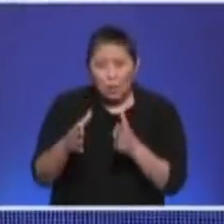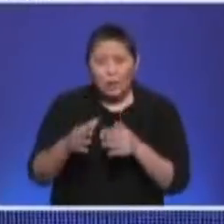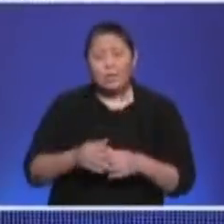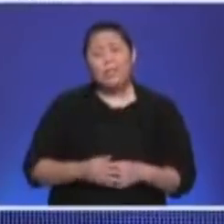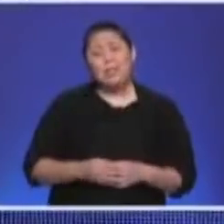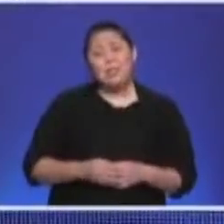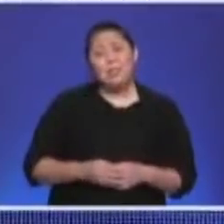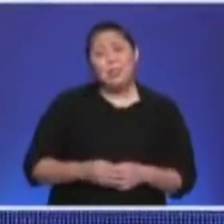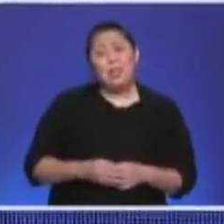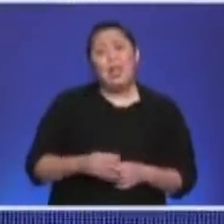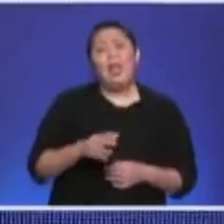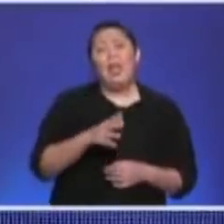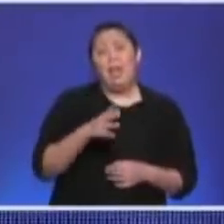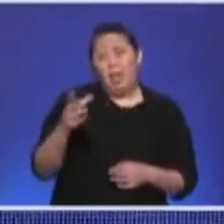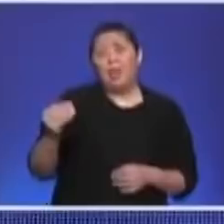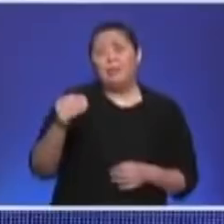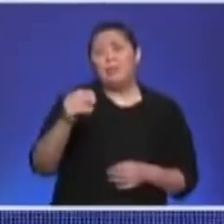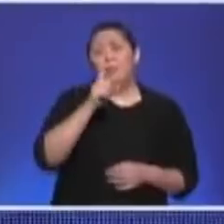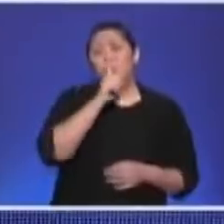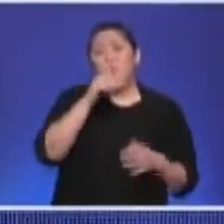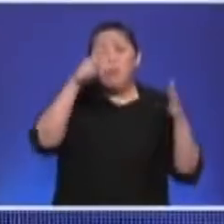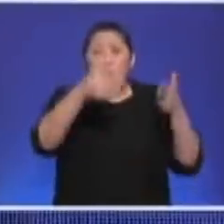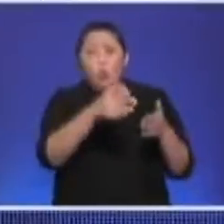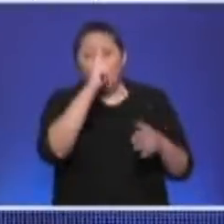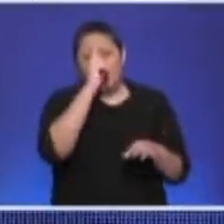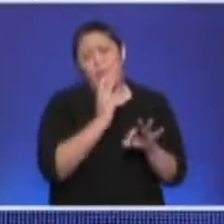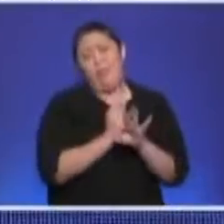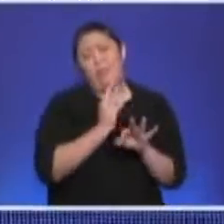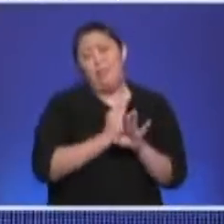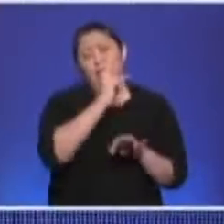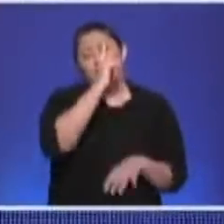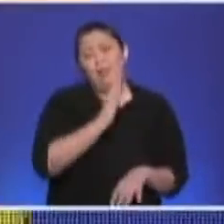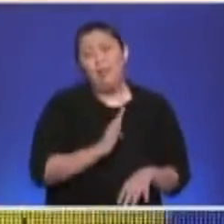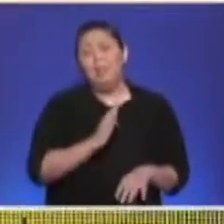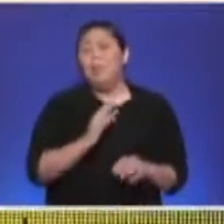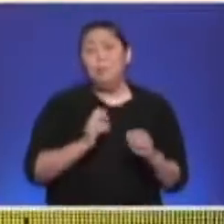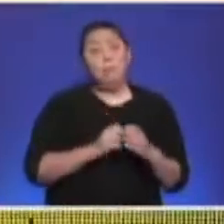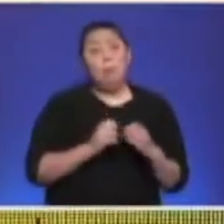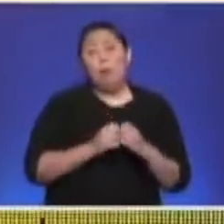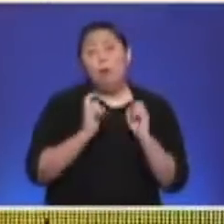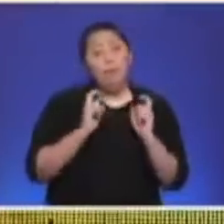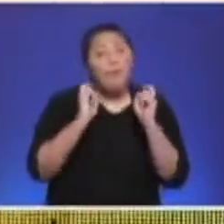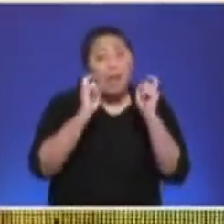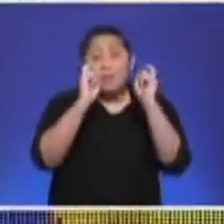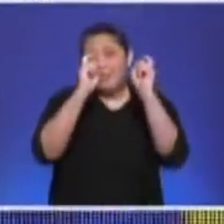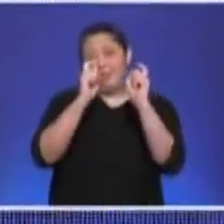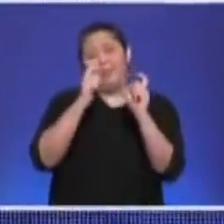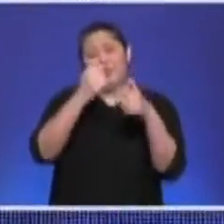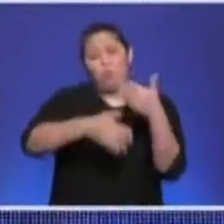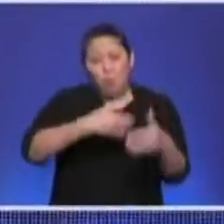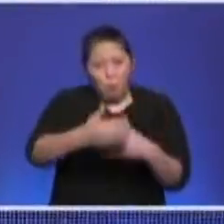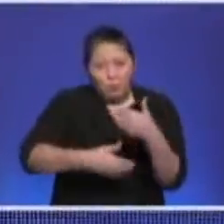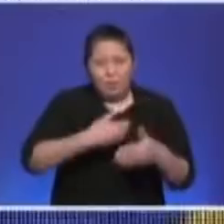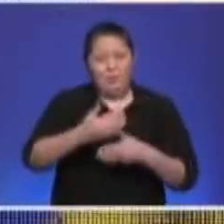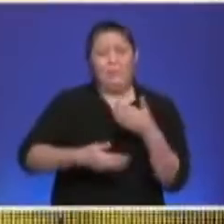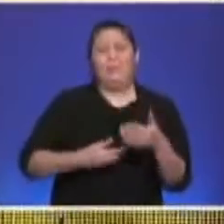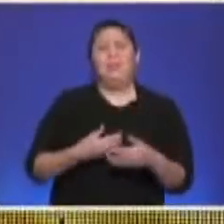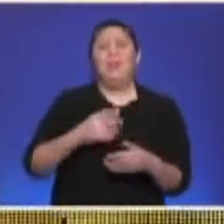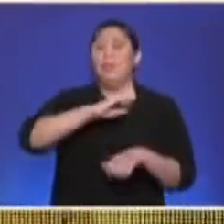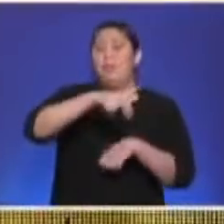itong bagay na ito, mas mabilis nating magagawa na ang ating bayan ay maging progresibo,